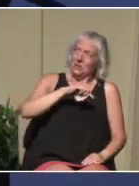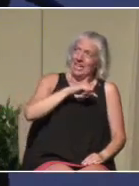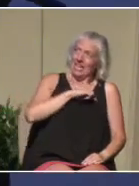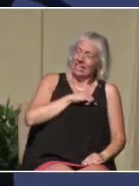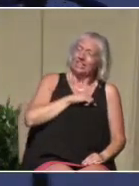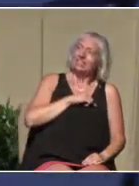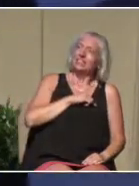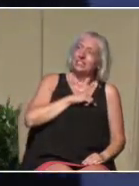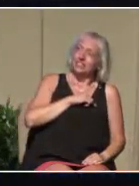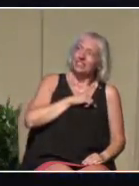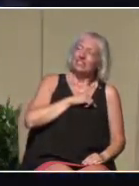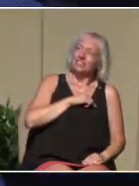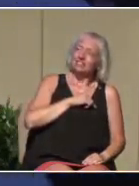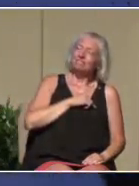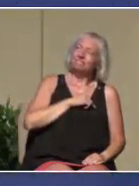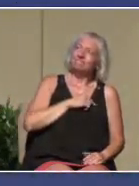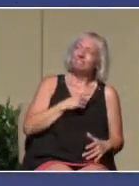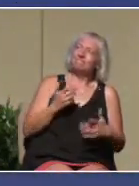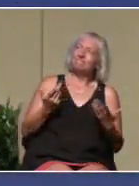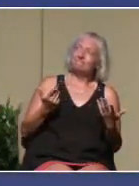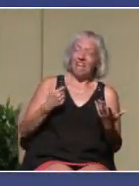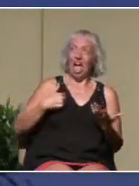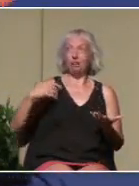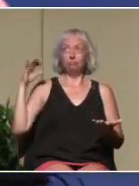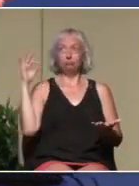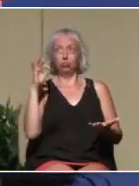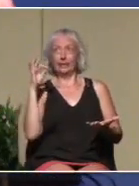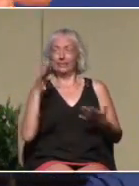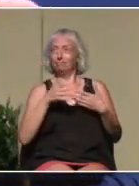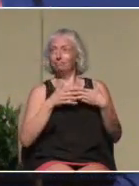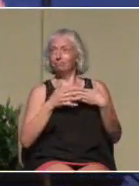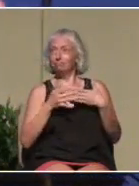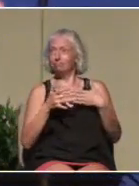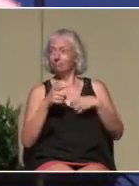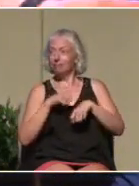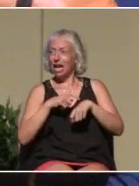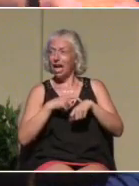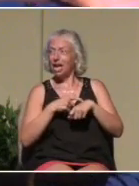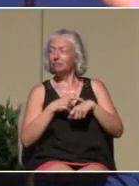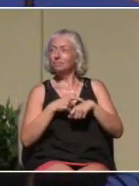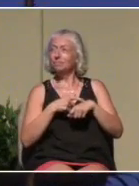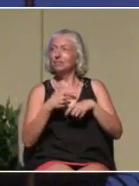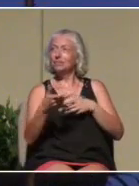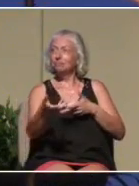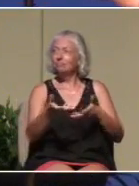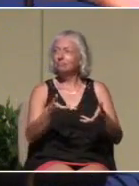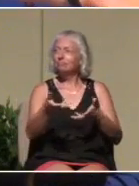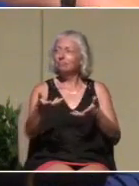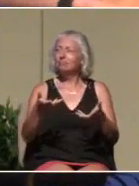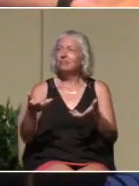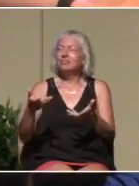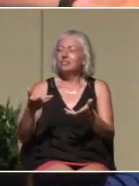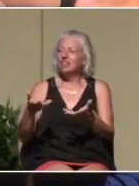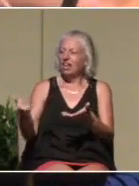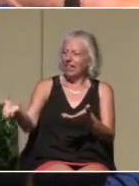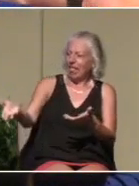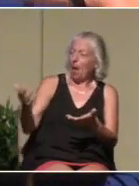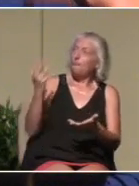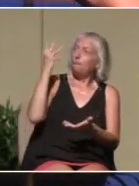we've been, you know, I've been giving this message, and the whole time in front of me, between me and the congregation, is this beautiful